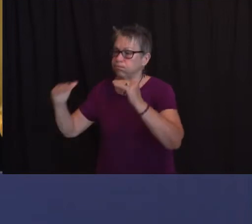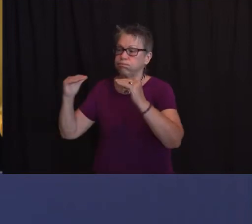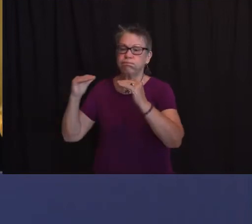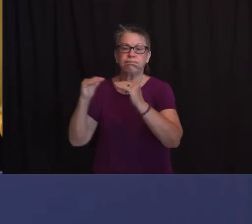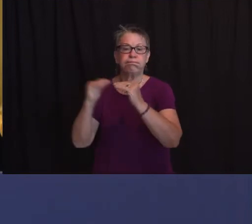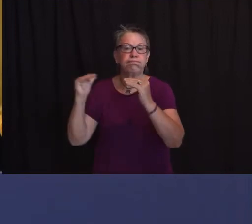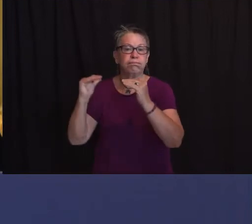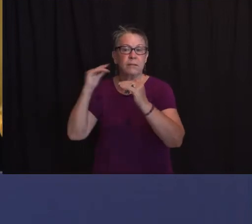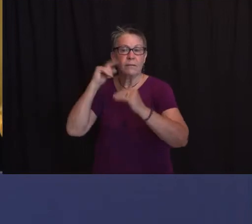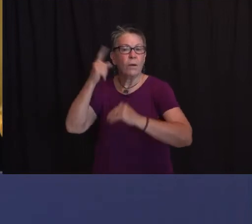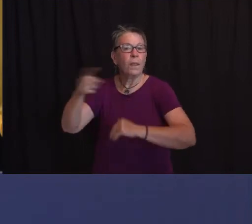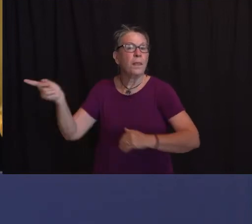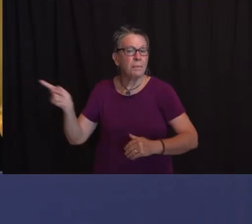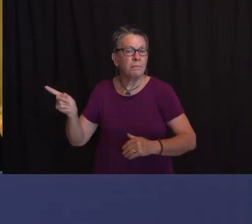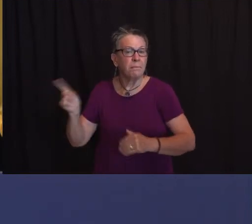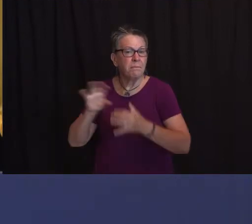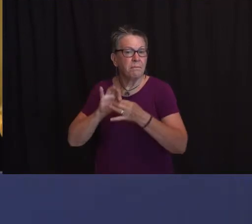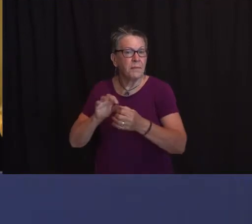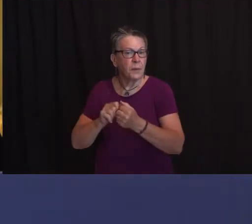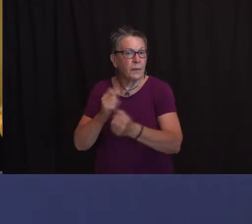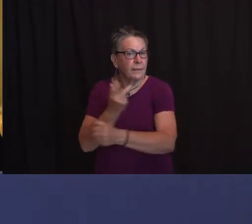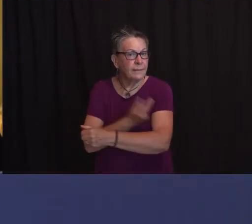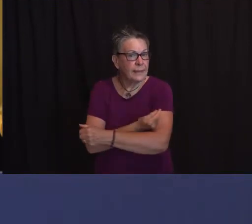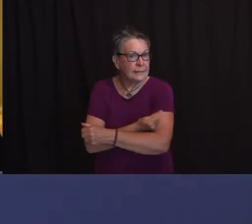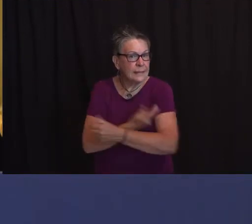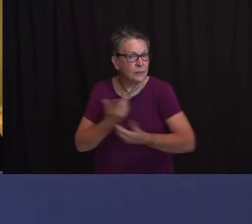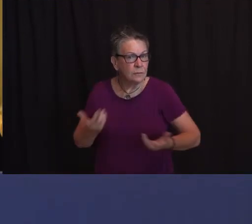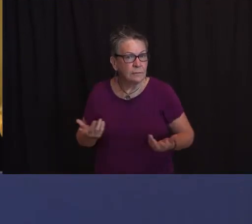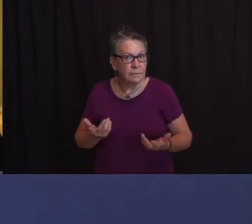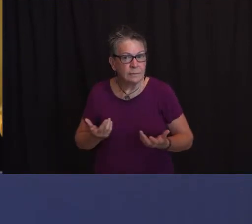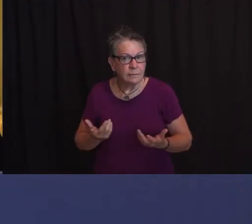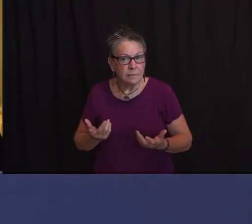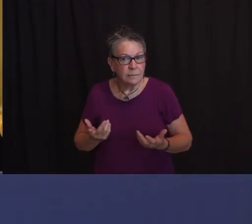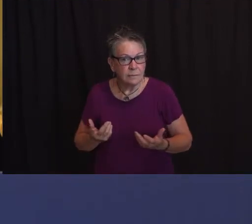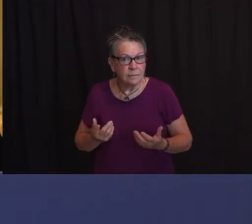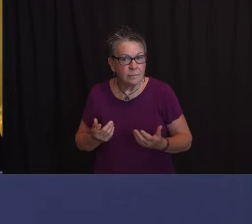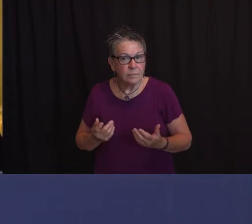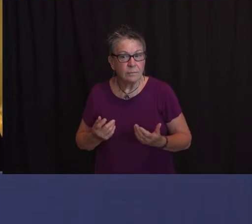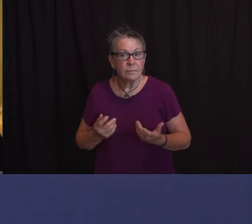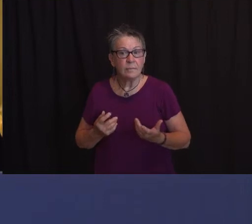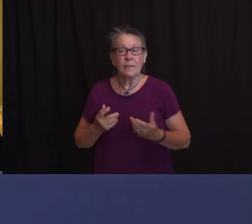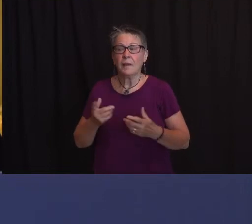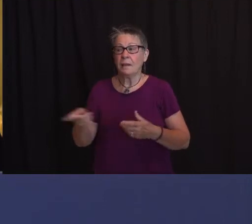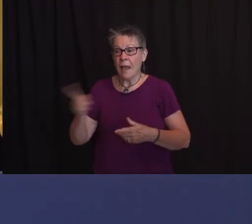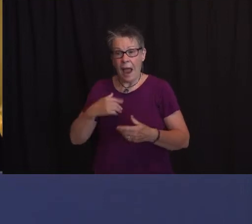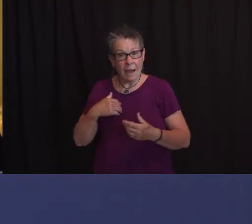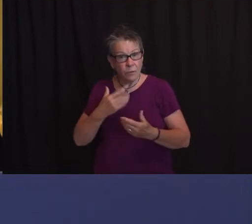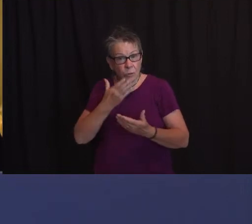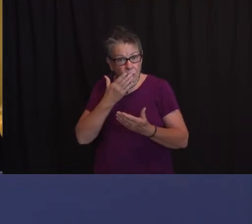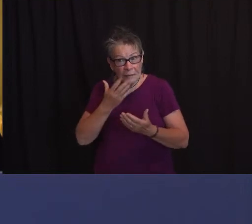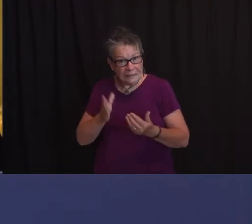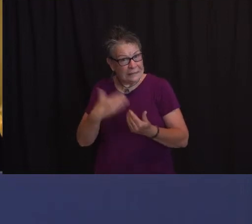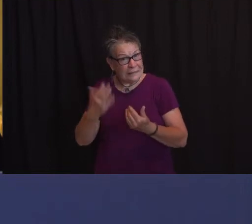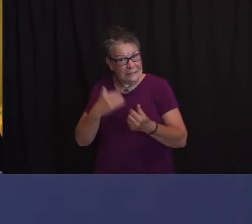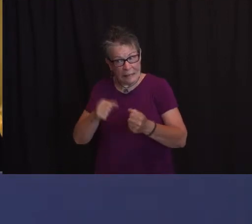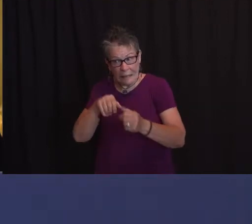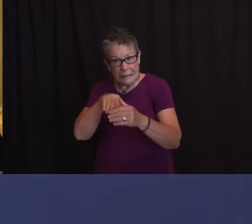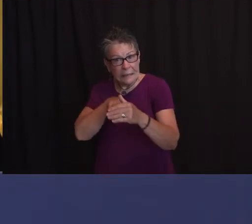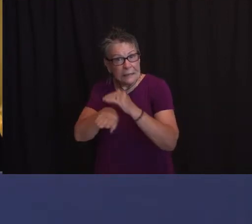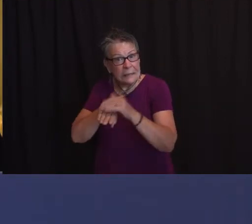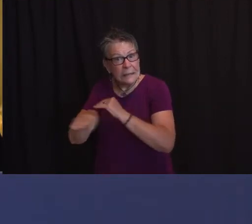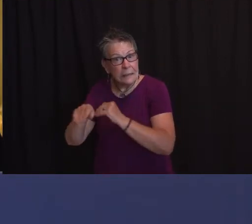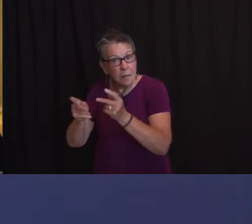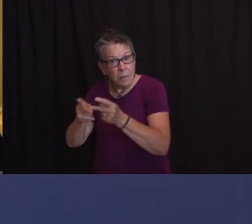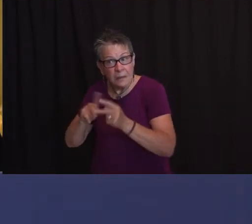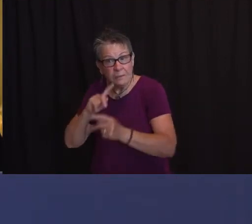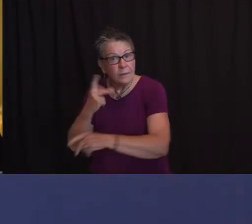and that everyone has had a fair access to the vaccine, then while I'm open-minded, I don't think the timing is right.